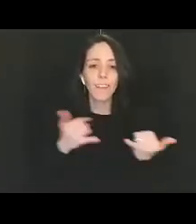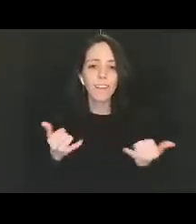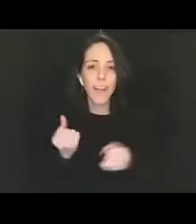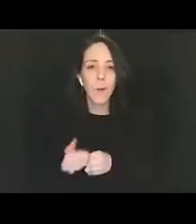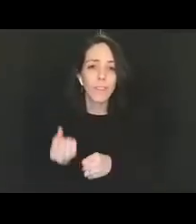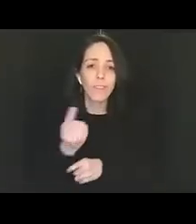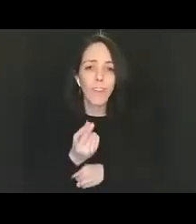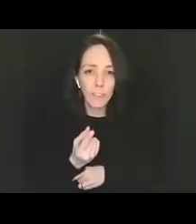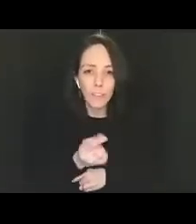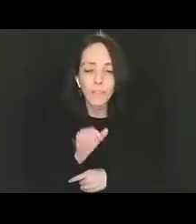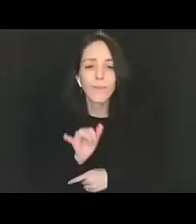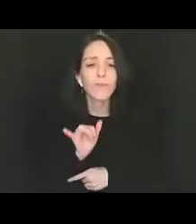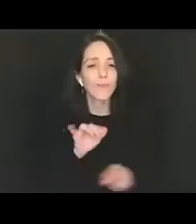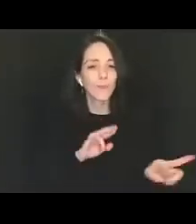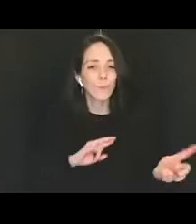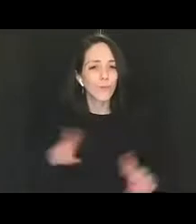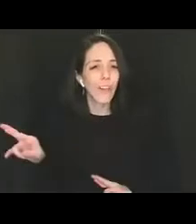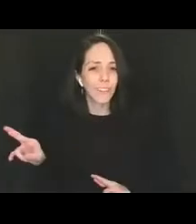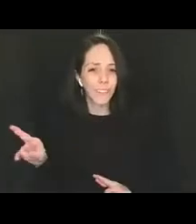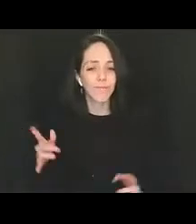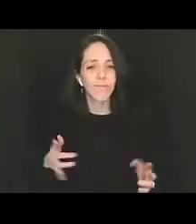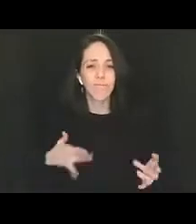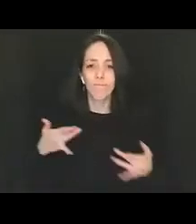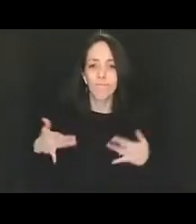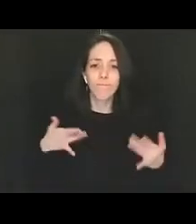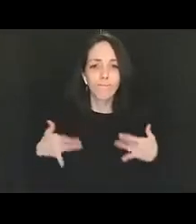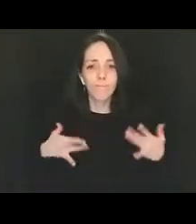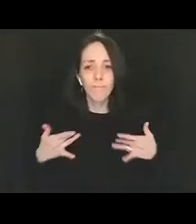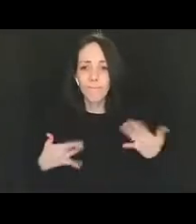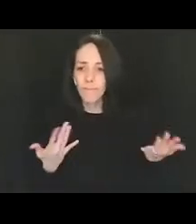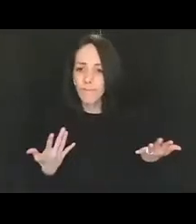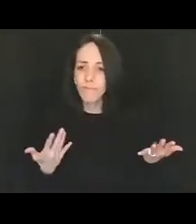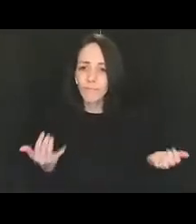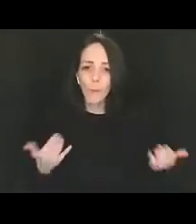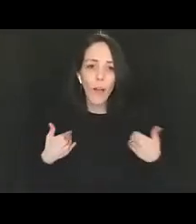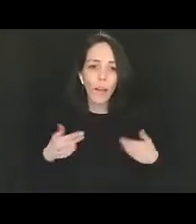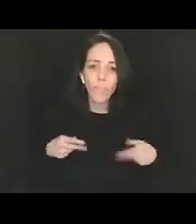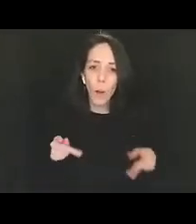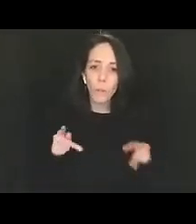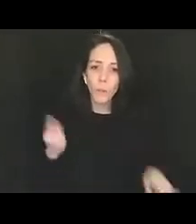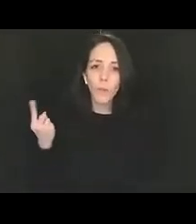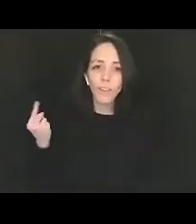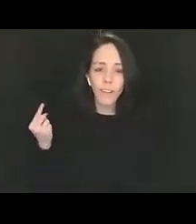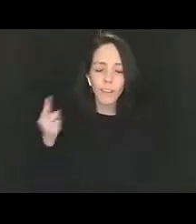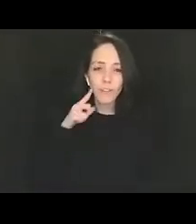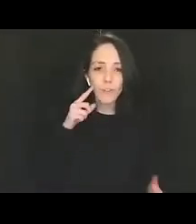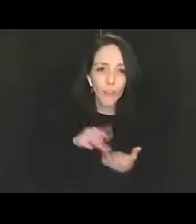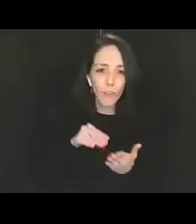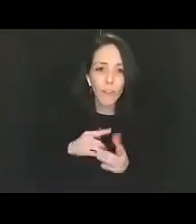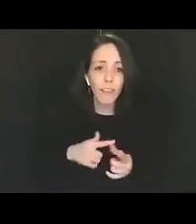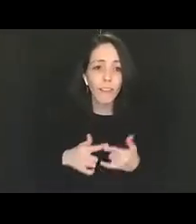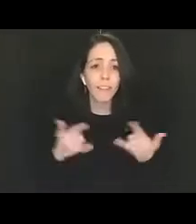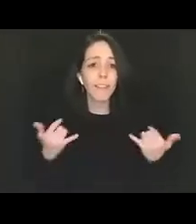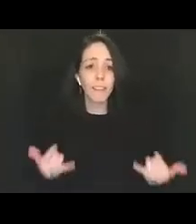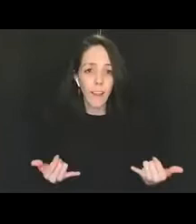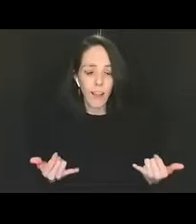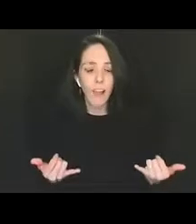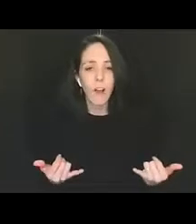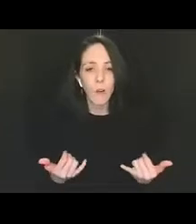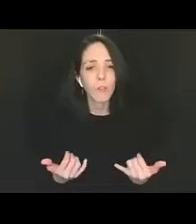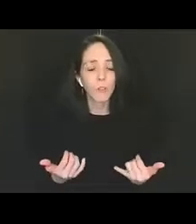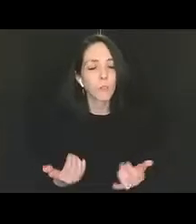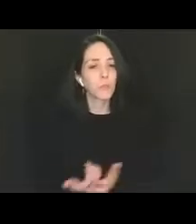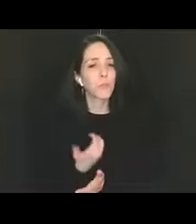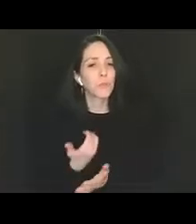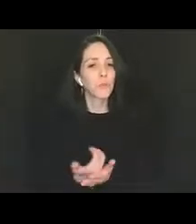really excited to have had that opportunity last year and then going in with eyes wide open at